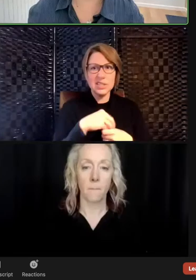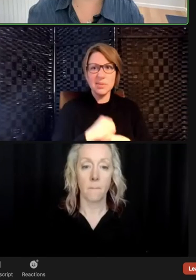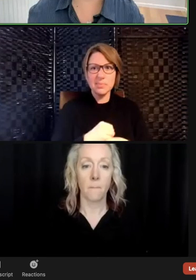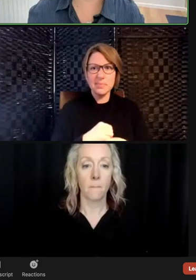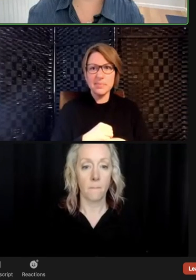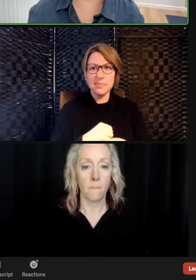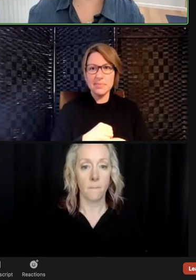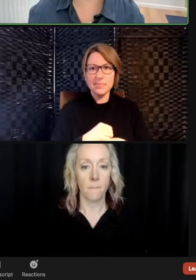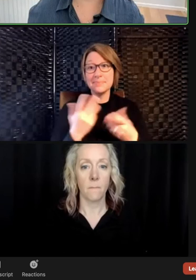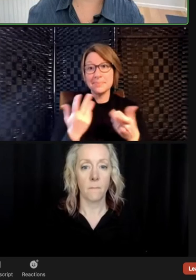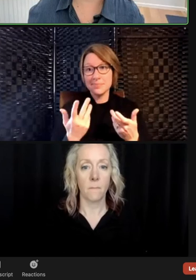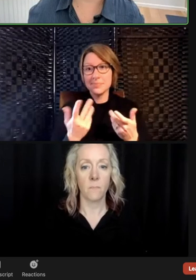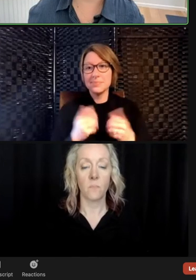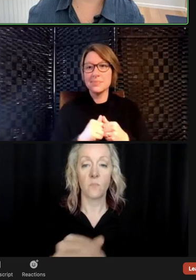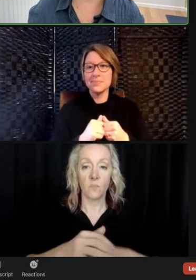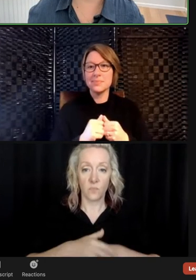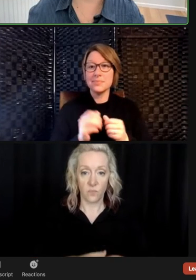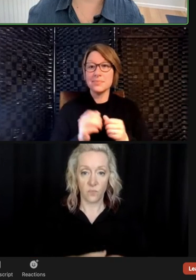So,